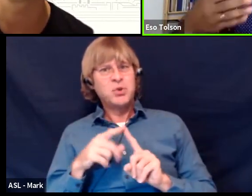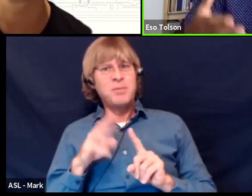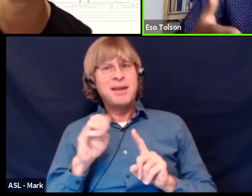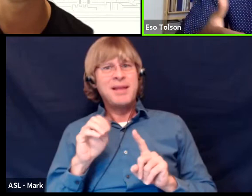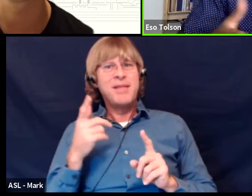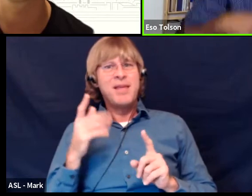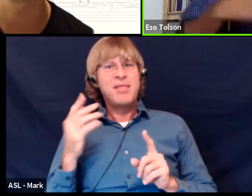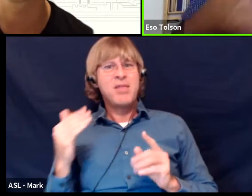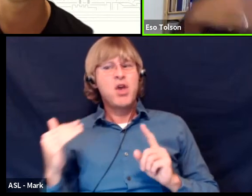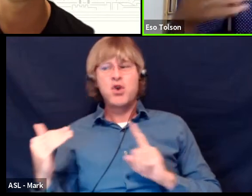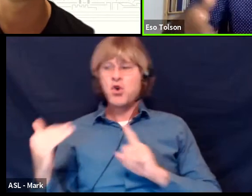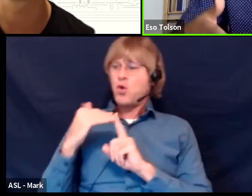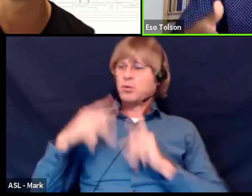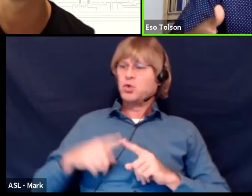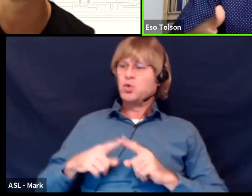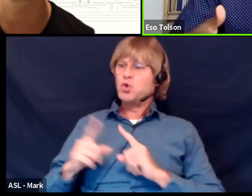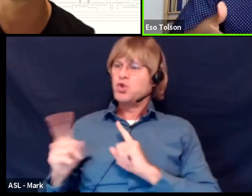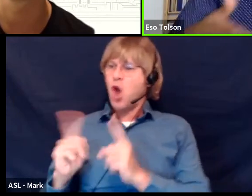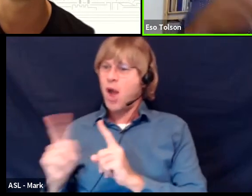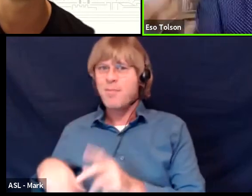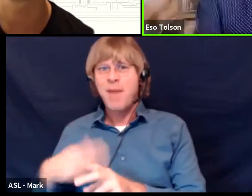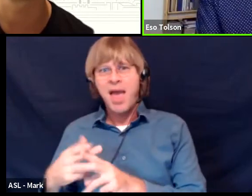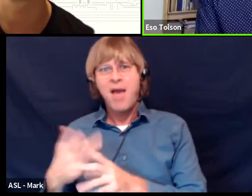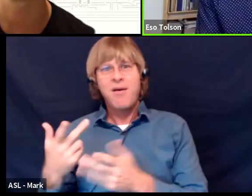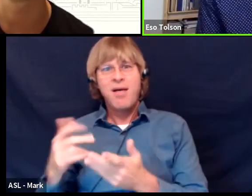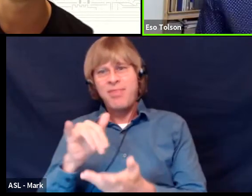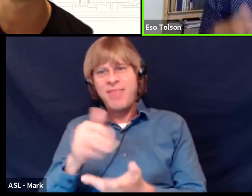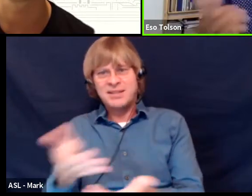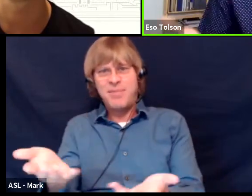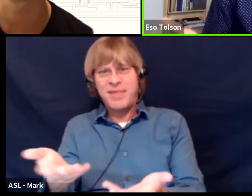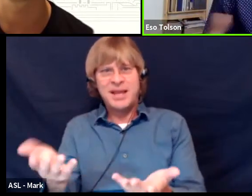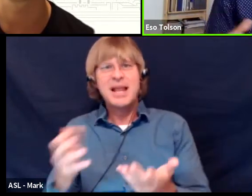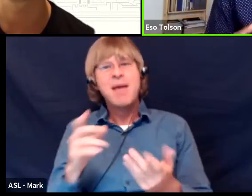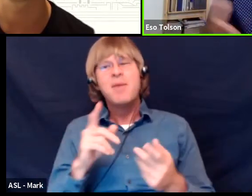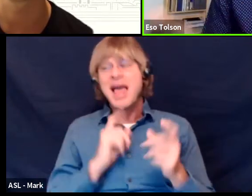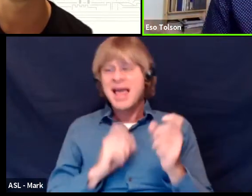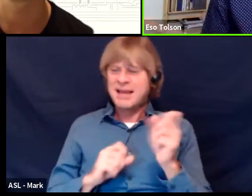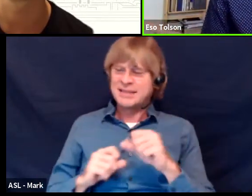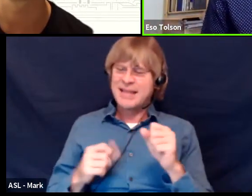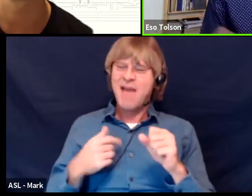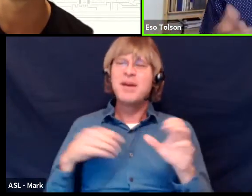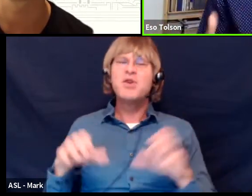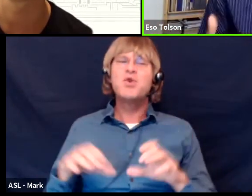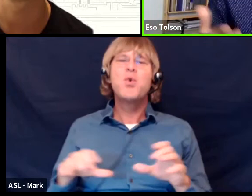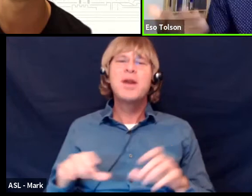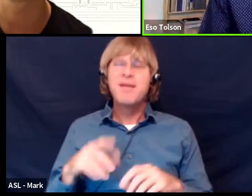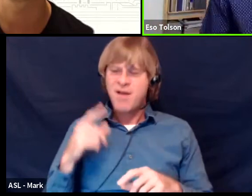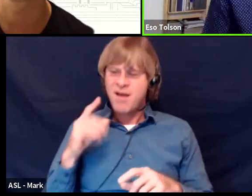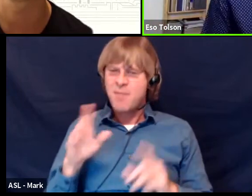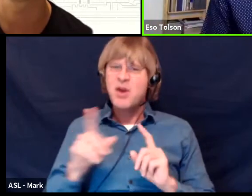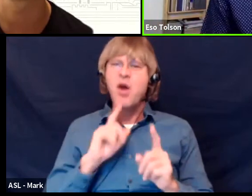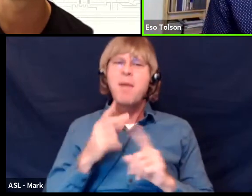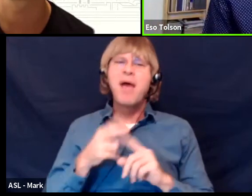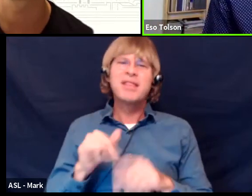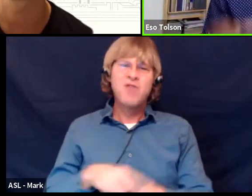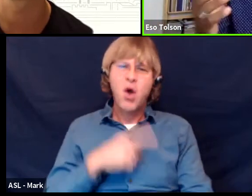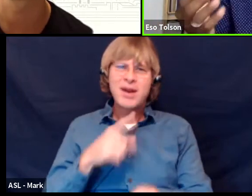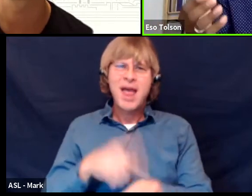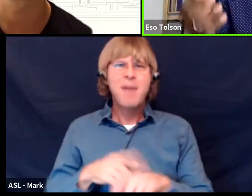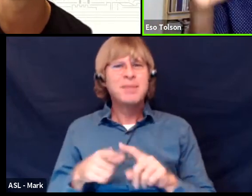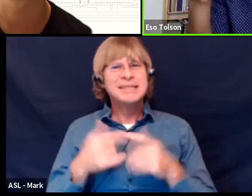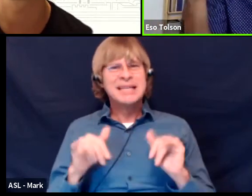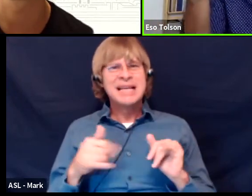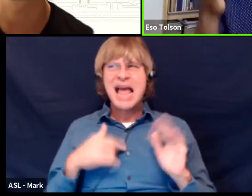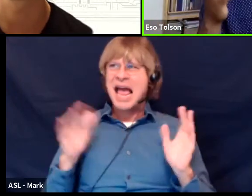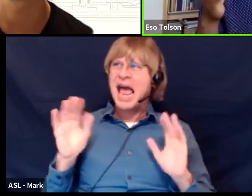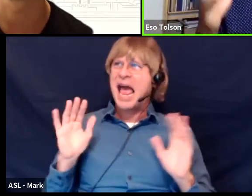the go-to person to talk about this thing. Now, yes, I've been doing this thing. I've been talking about this thing, but it's like, oh